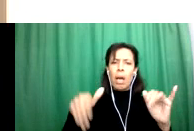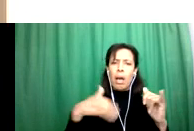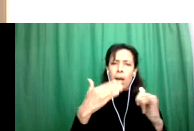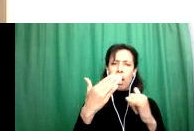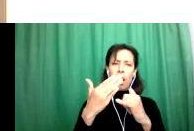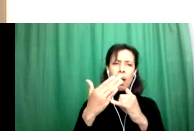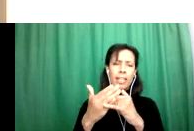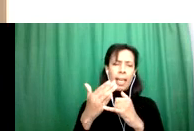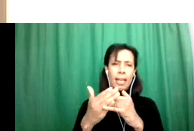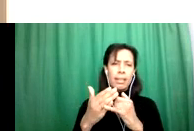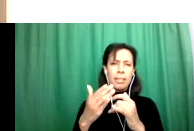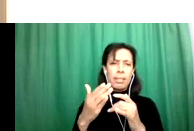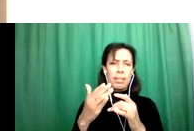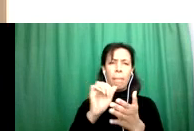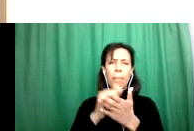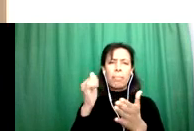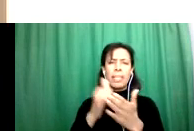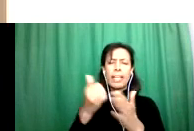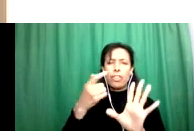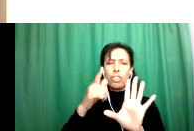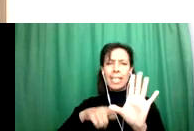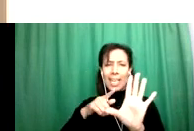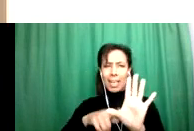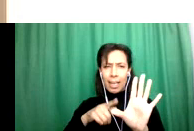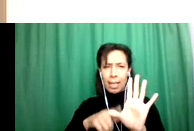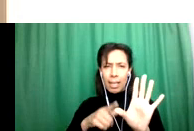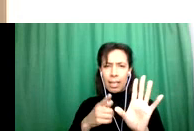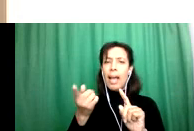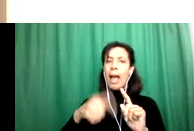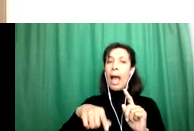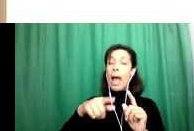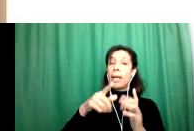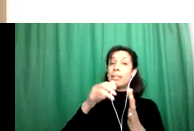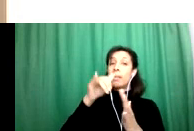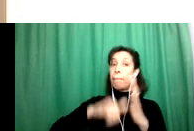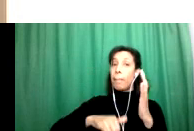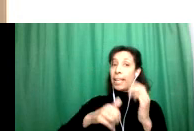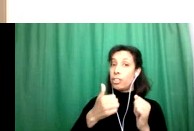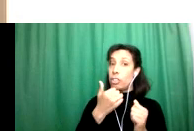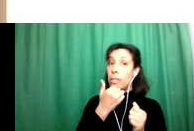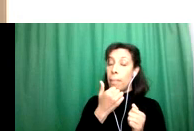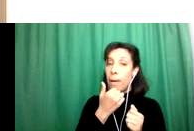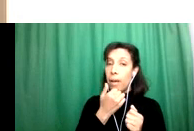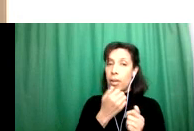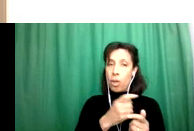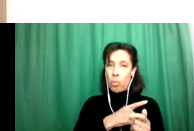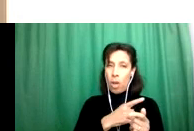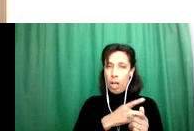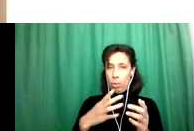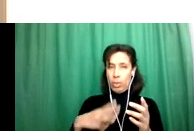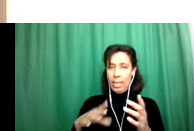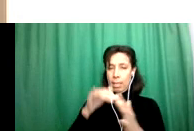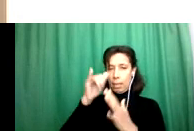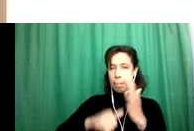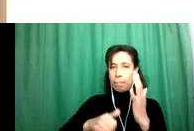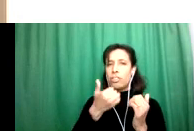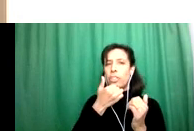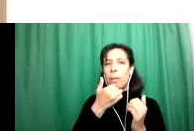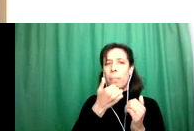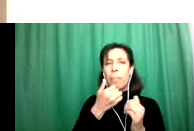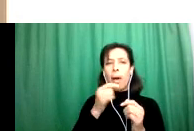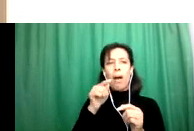year of publication and, as you know, the page number, because you have to have a page number with a direct quote. And they've